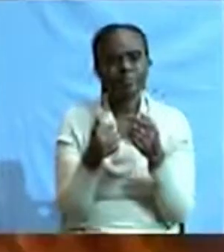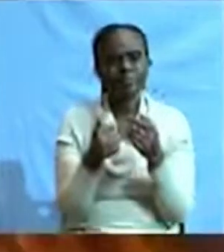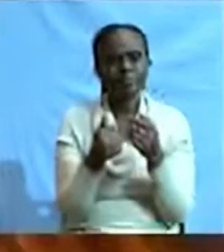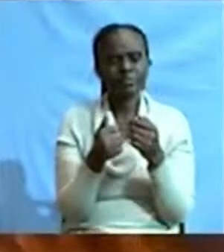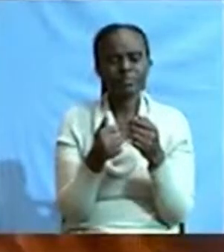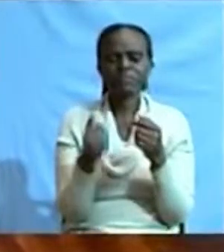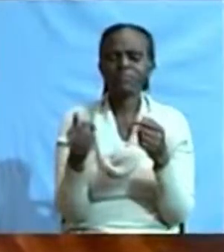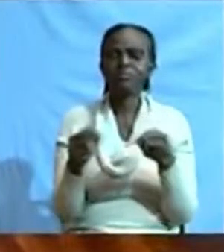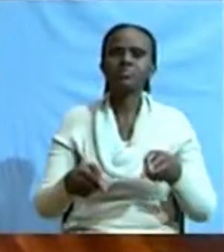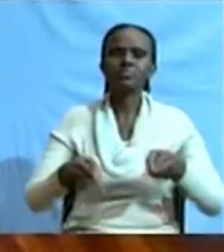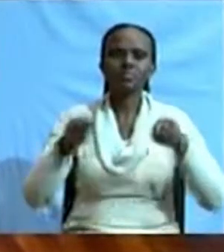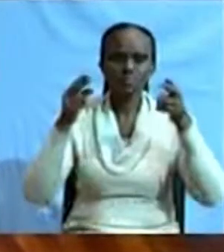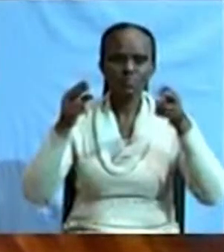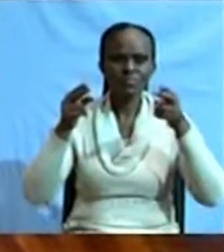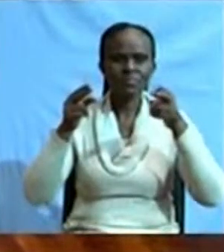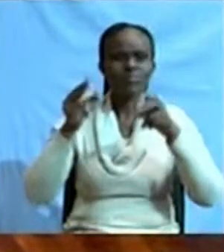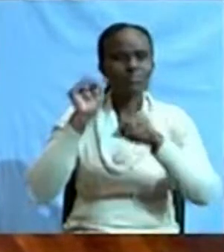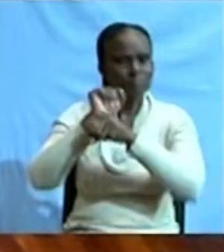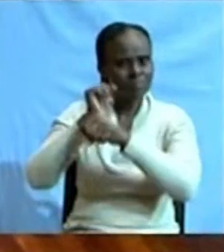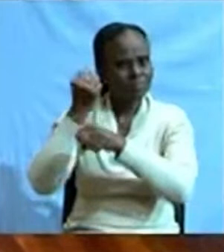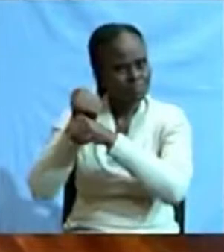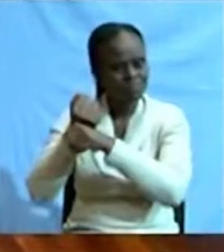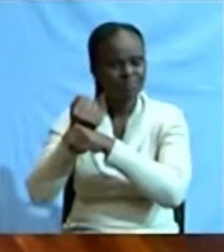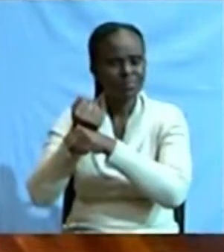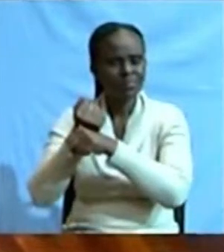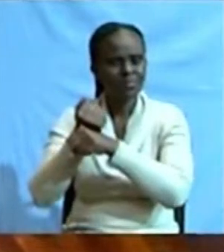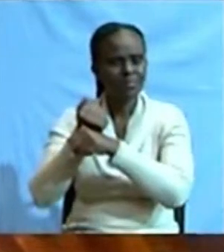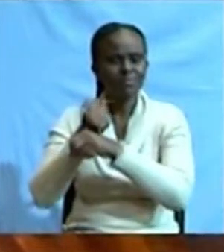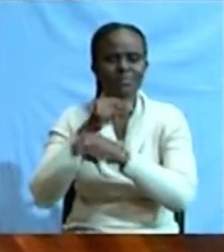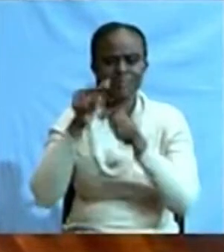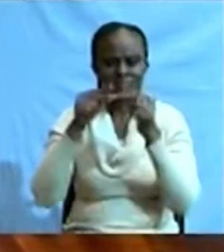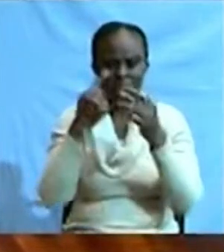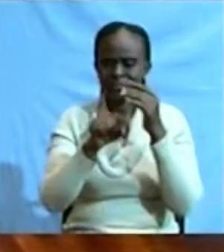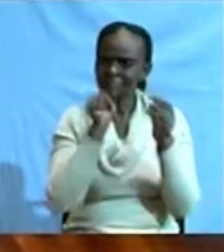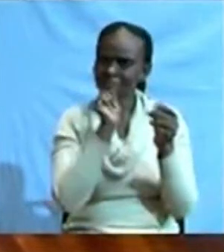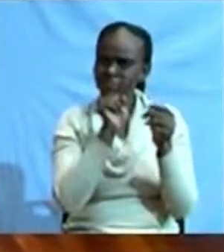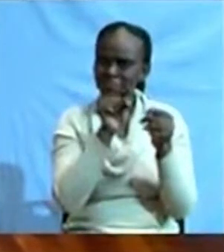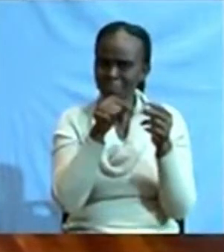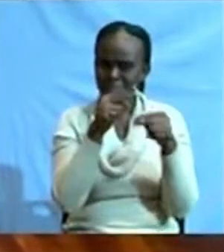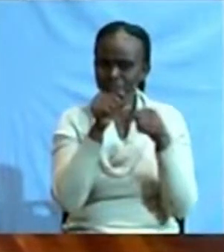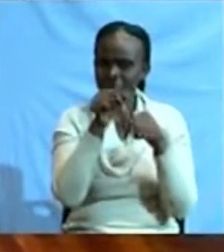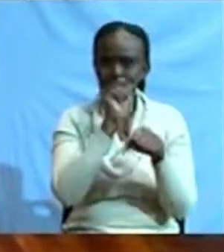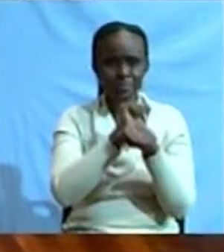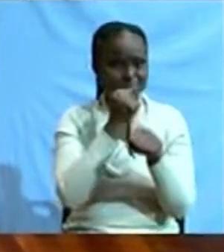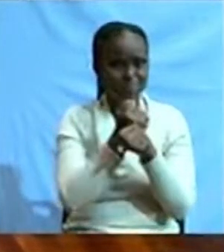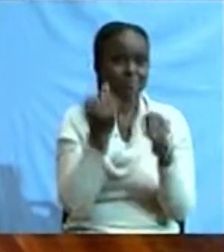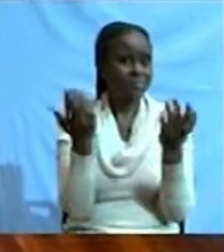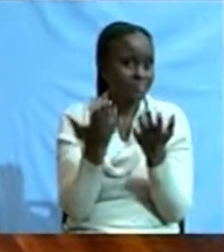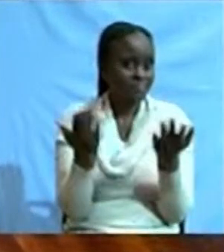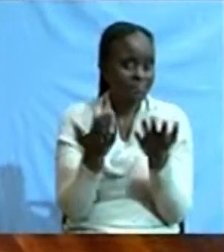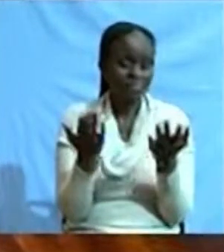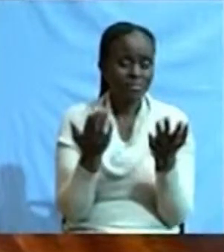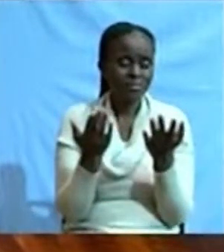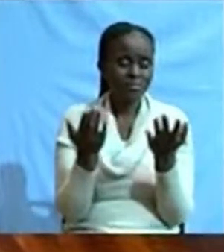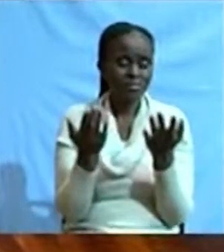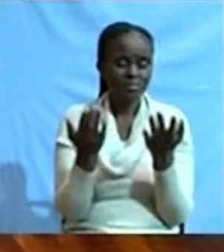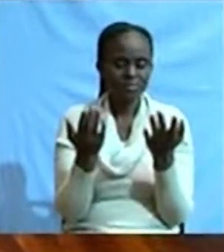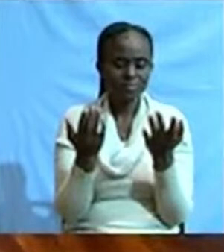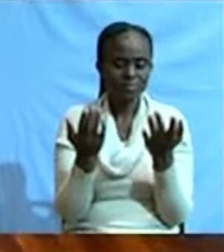scored high, you had to work very hard. So it means on this one, you didn't work very hard.